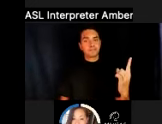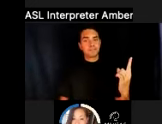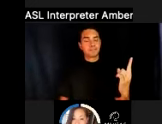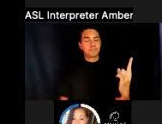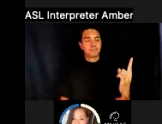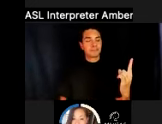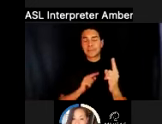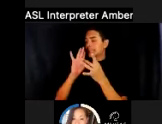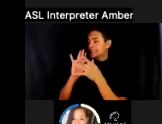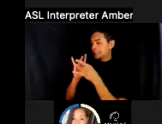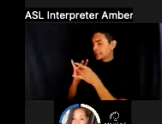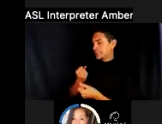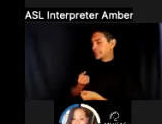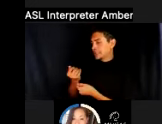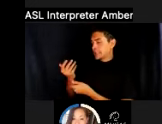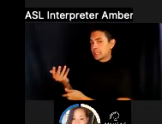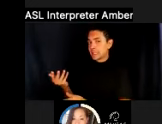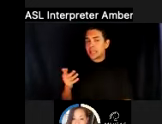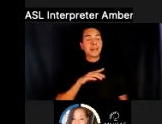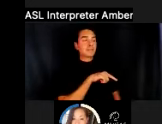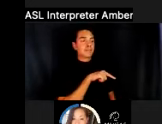say to you will remain confidential?